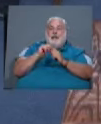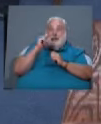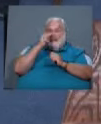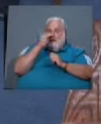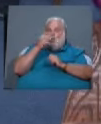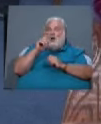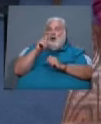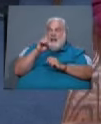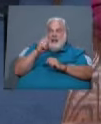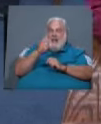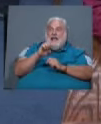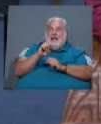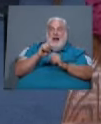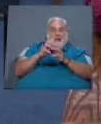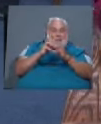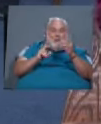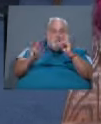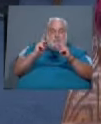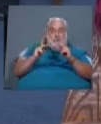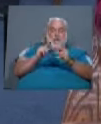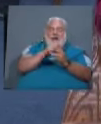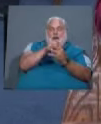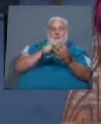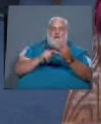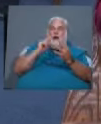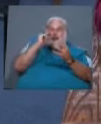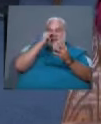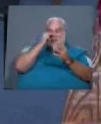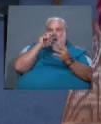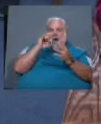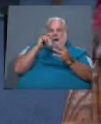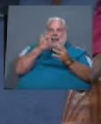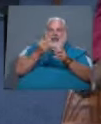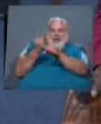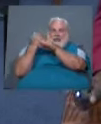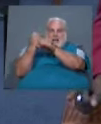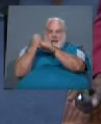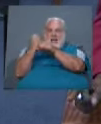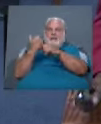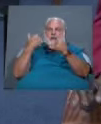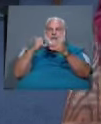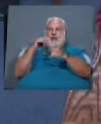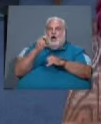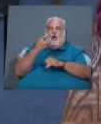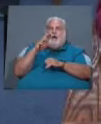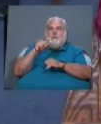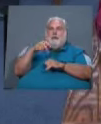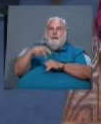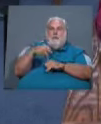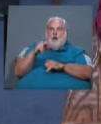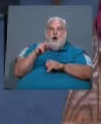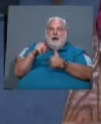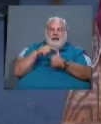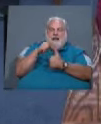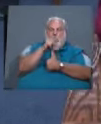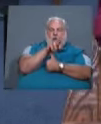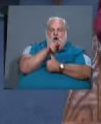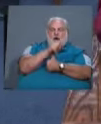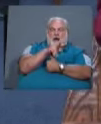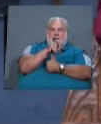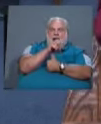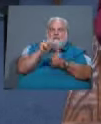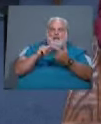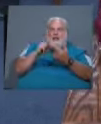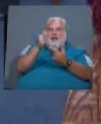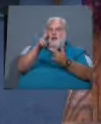okay? A lot of people don't know. There were four Negro League teams that played in Crum Park. There was the Little Rock Grays, there was the Little